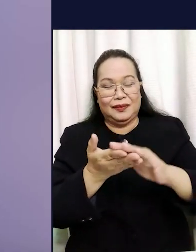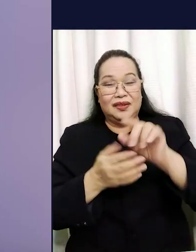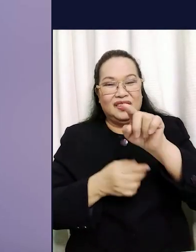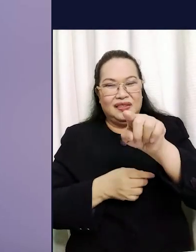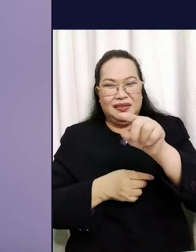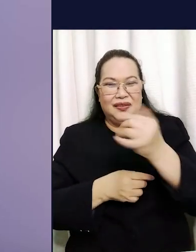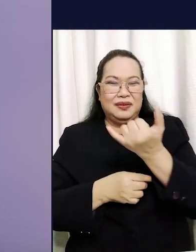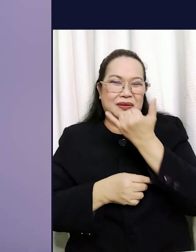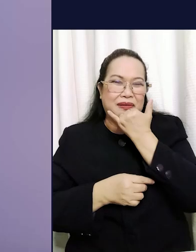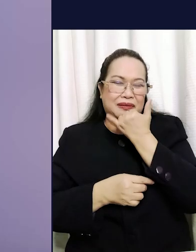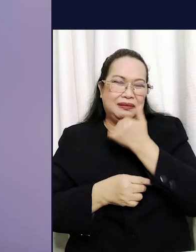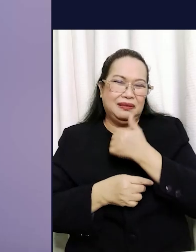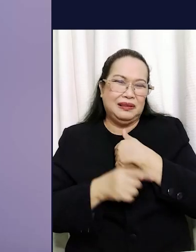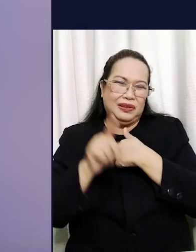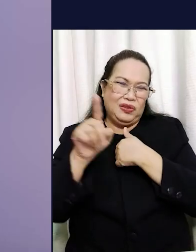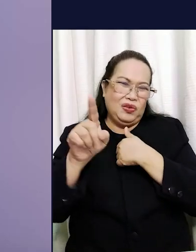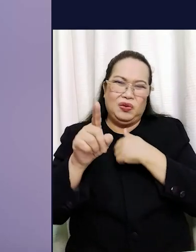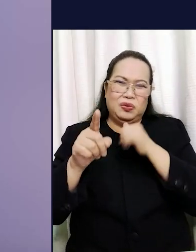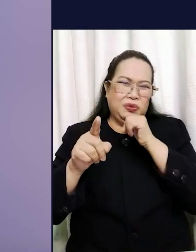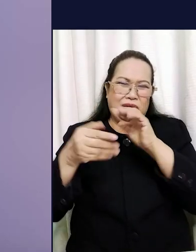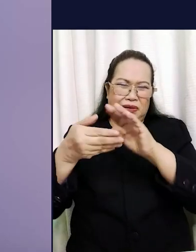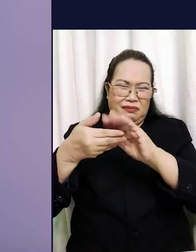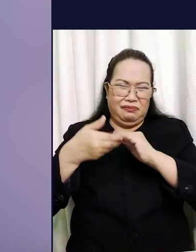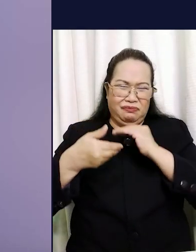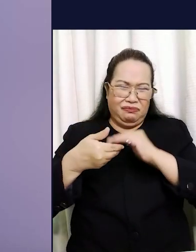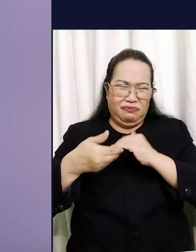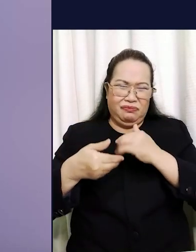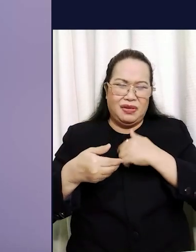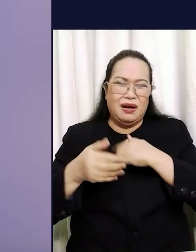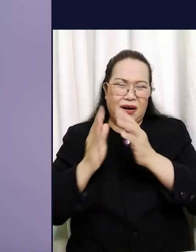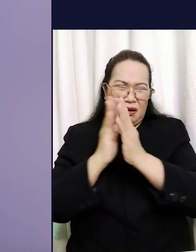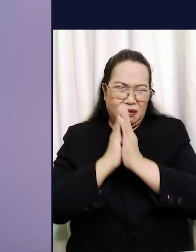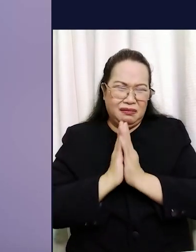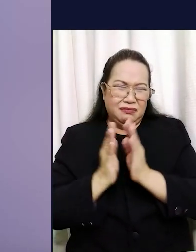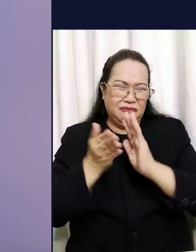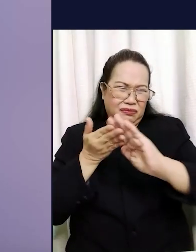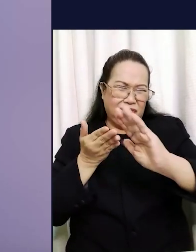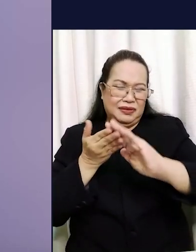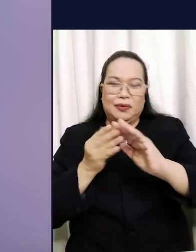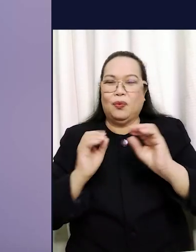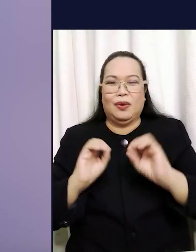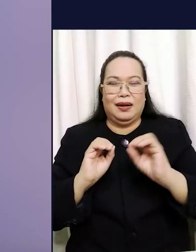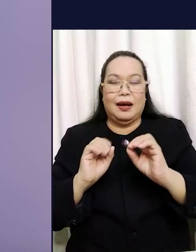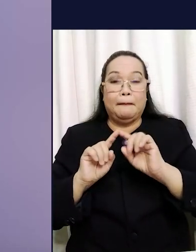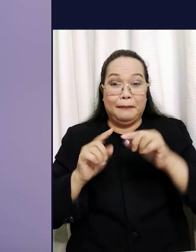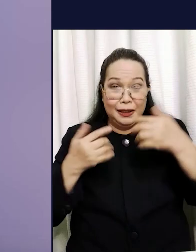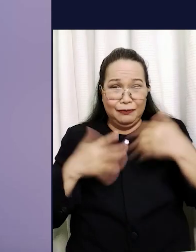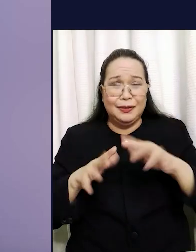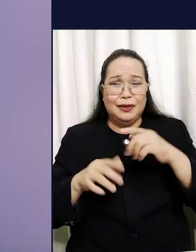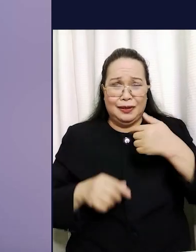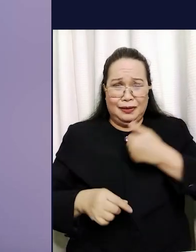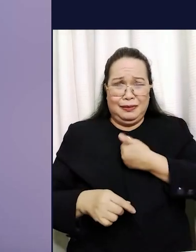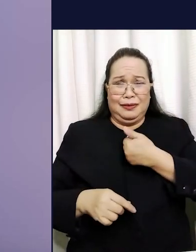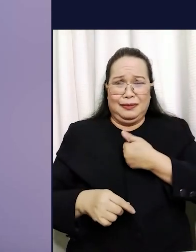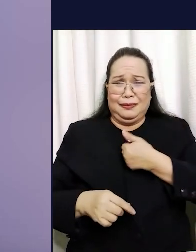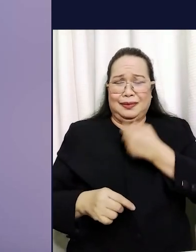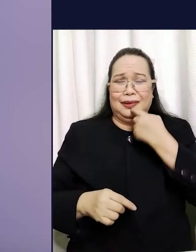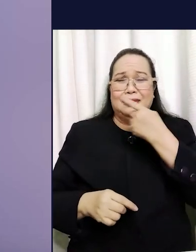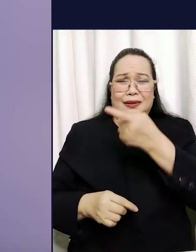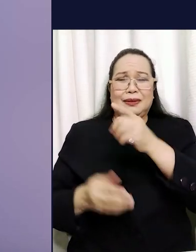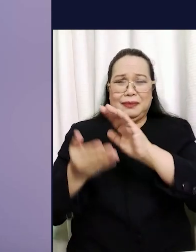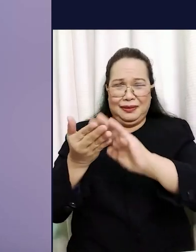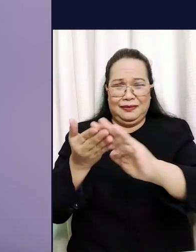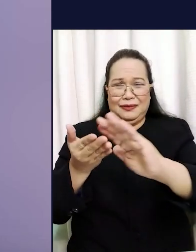The time you sacrifice for them, di ba? Brethren, in doing acts of